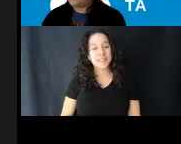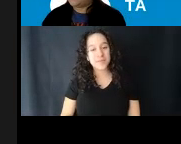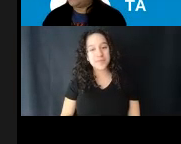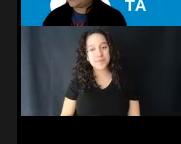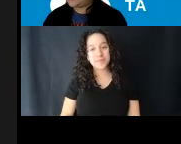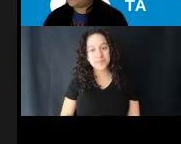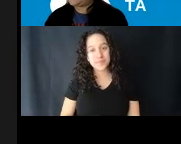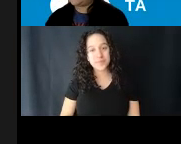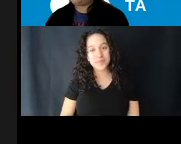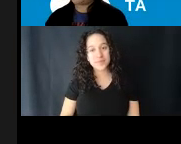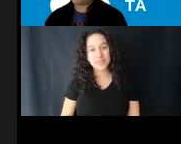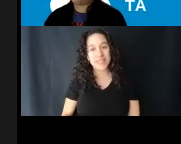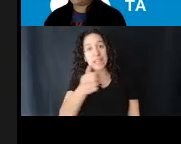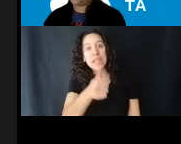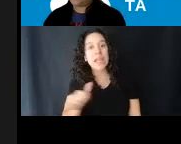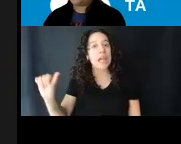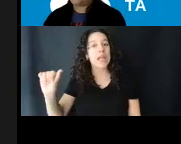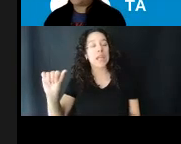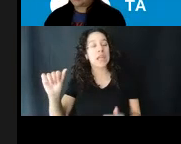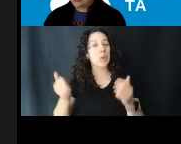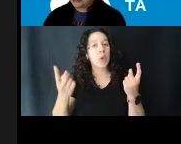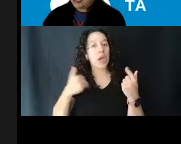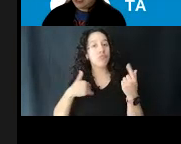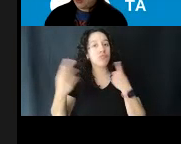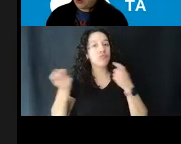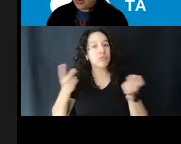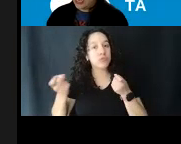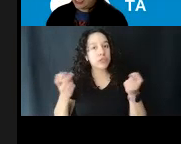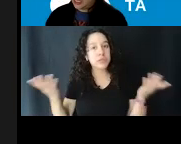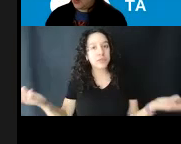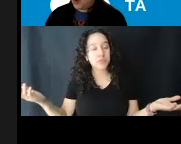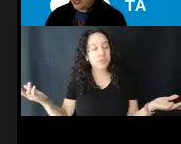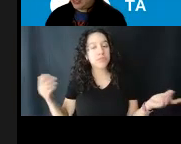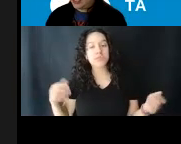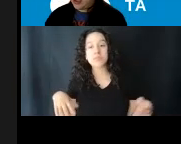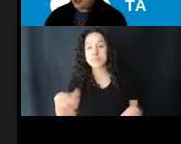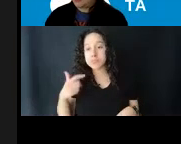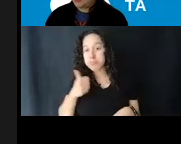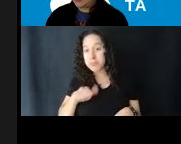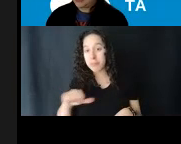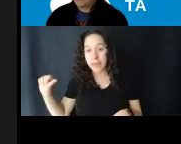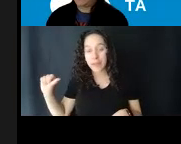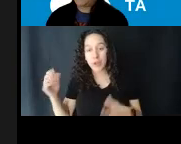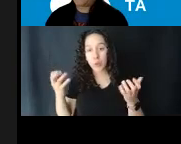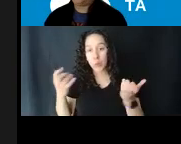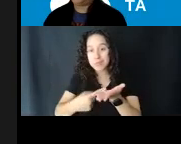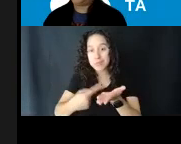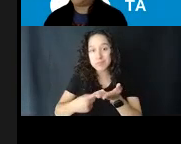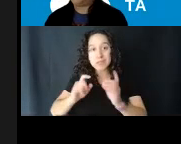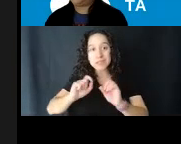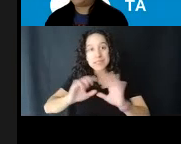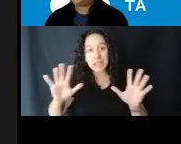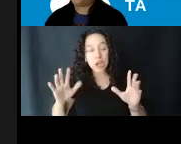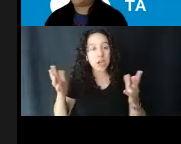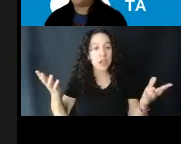then anyone have any questions or anything you wanted some clarity around